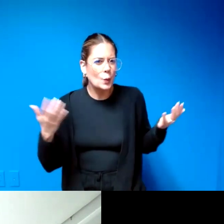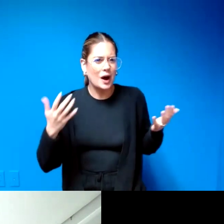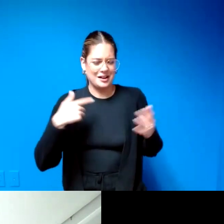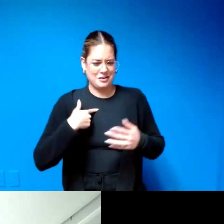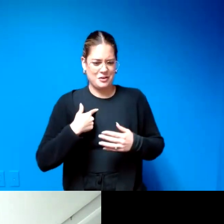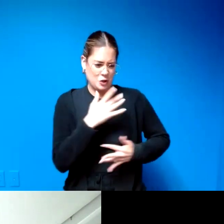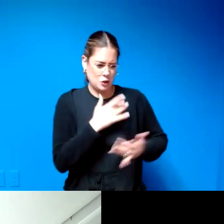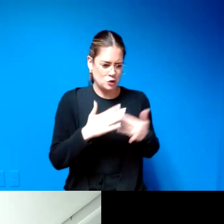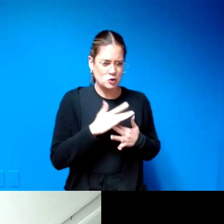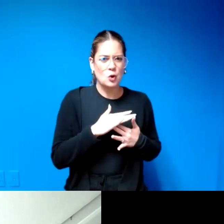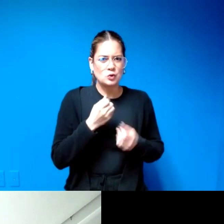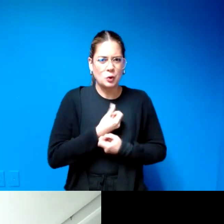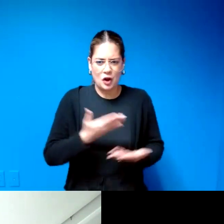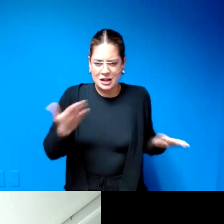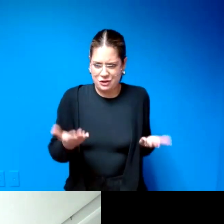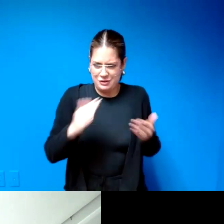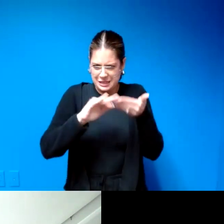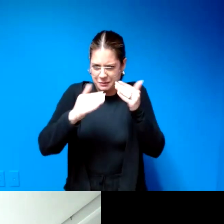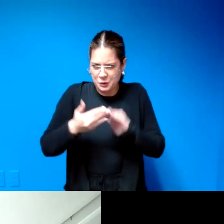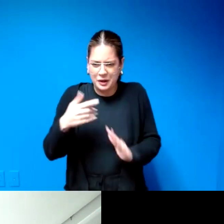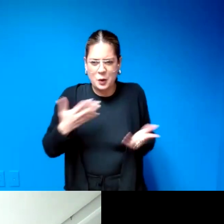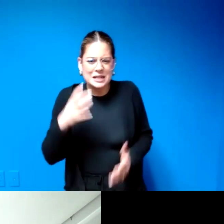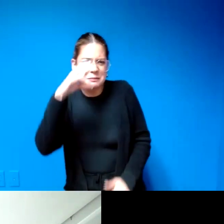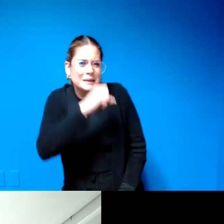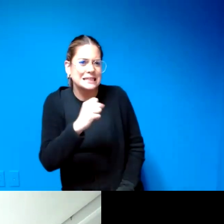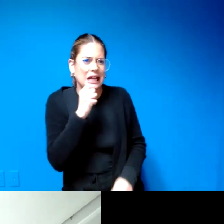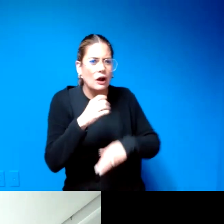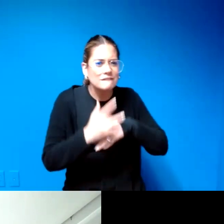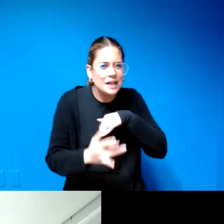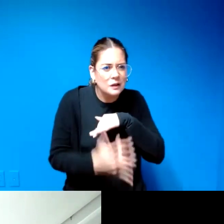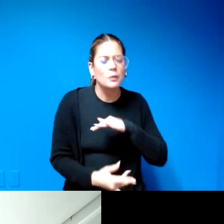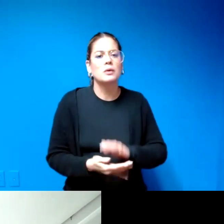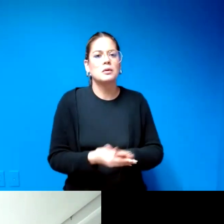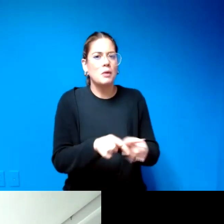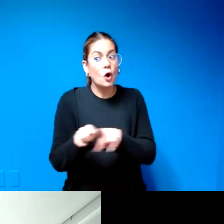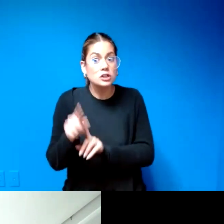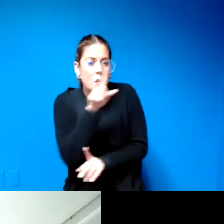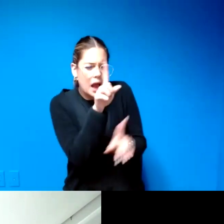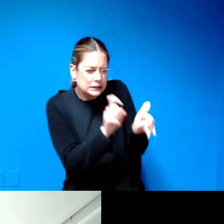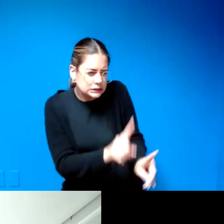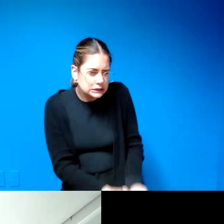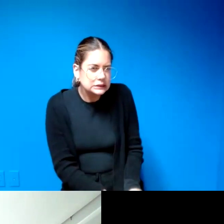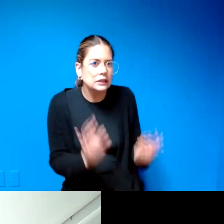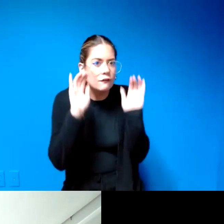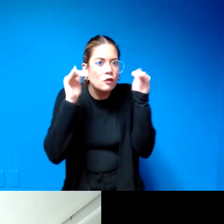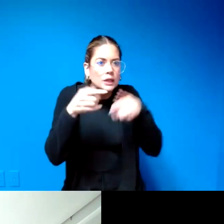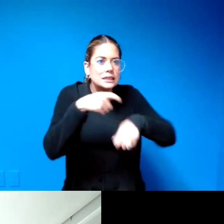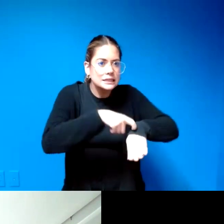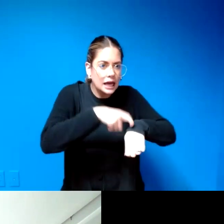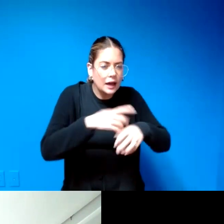community that you're in and what is missing and what's not available, but also then kind of asking people and spending a lot of